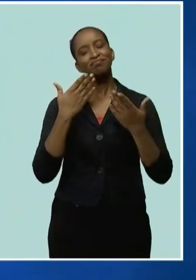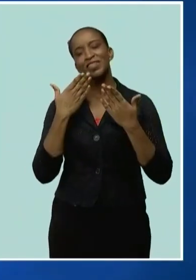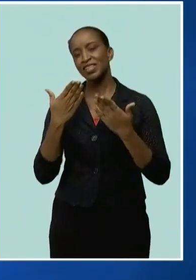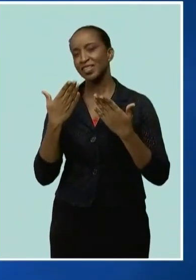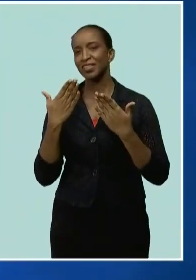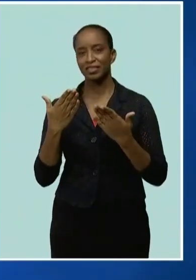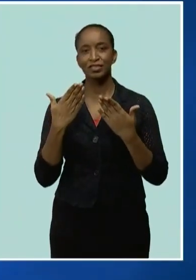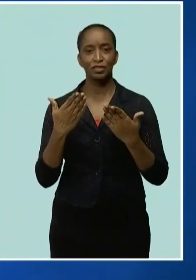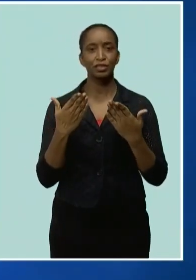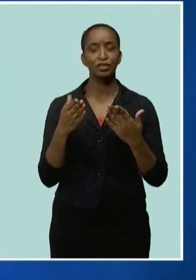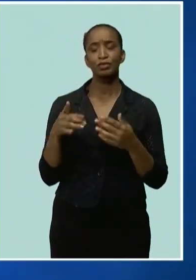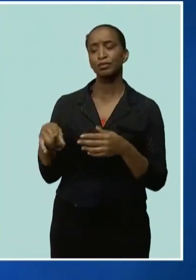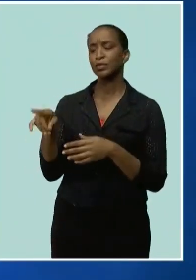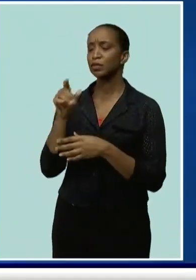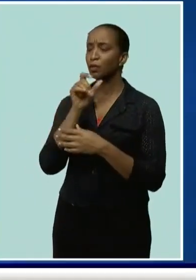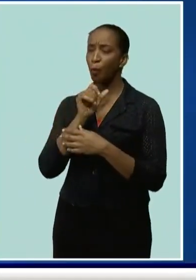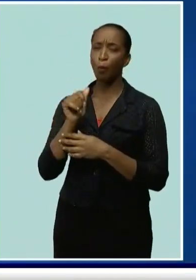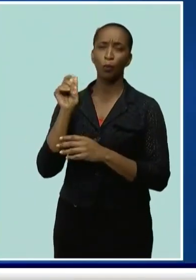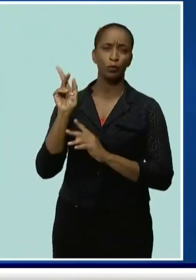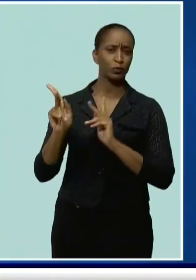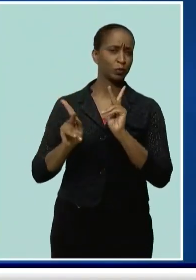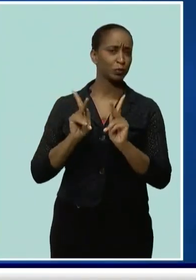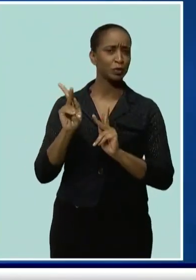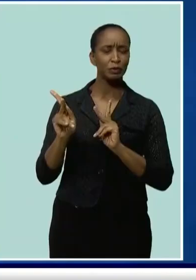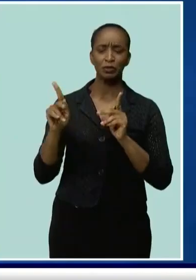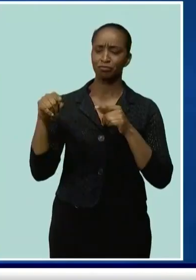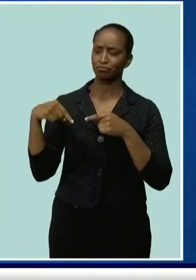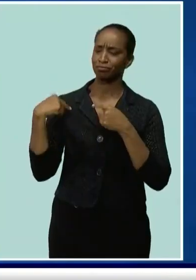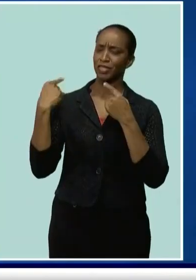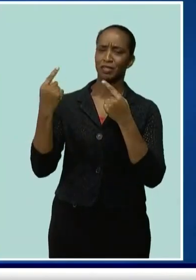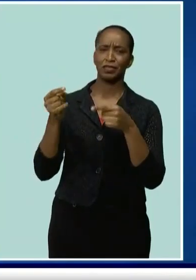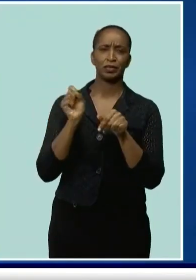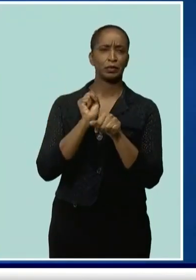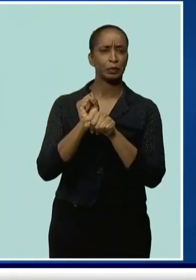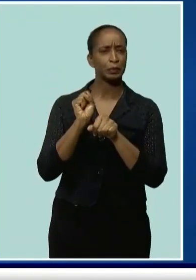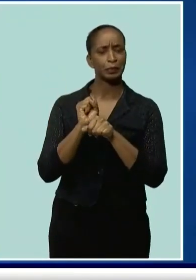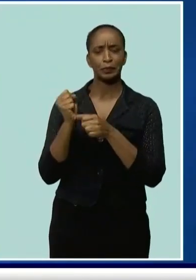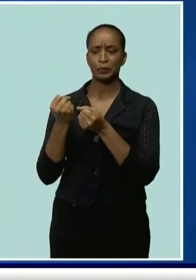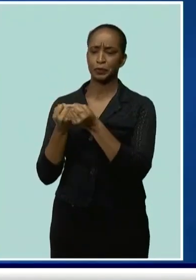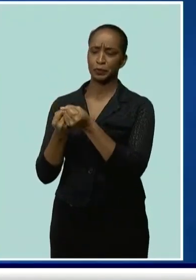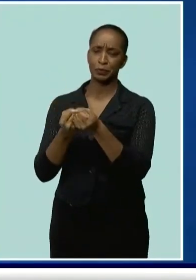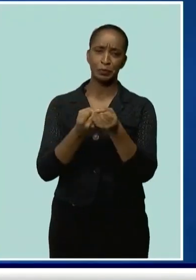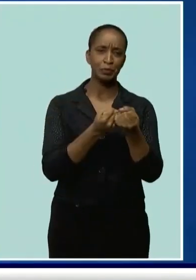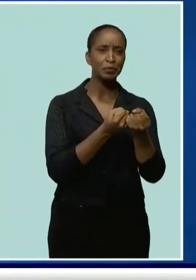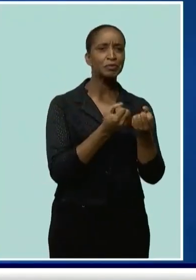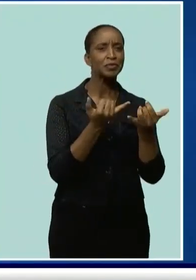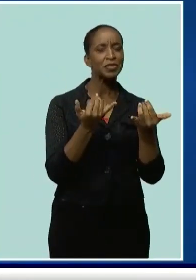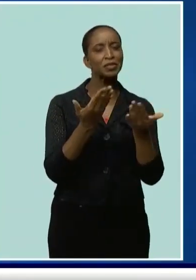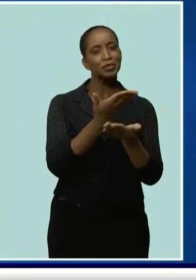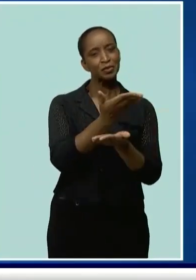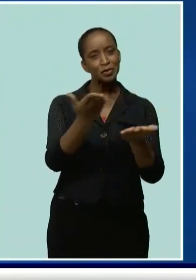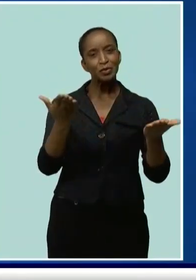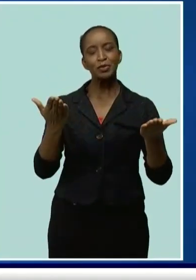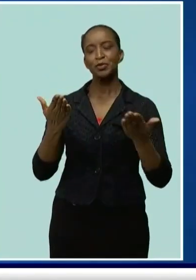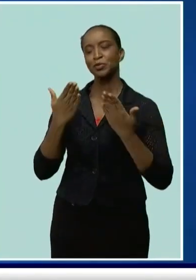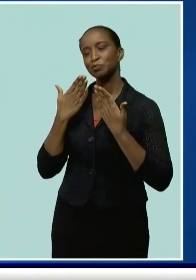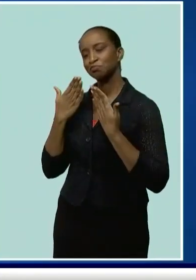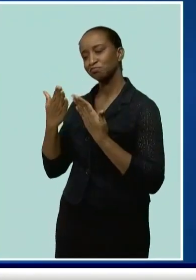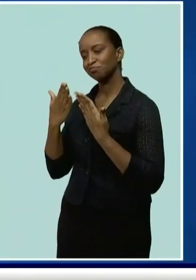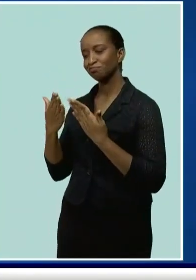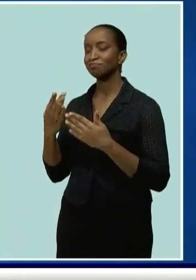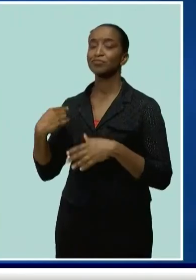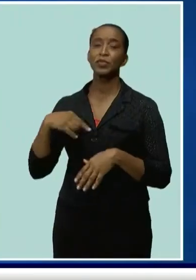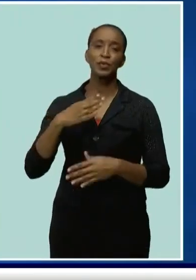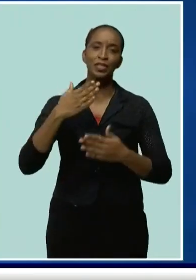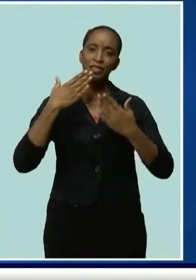Our elderly, they have contributed significantly to our society, and this is your way of giving back, and we say thank you, thank you,